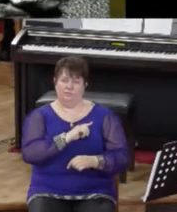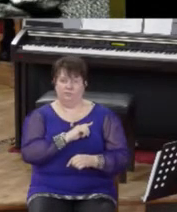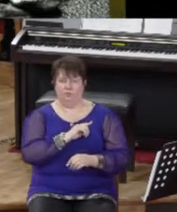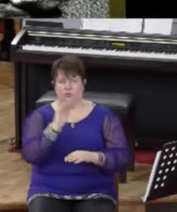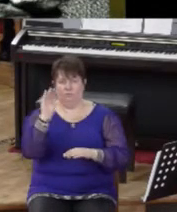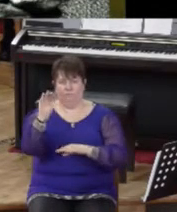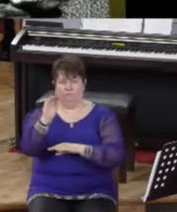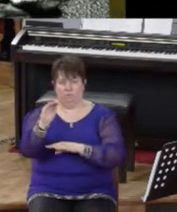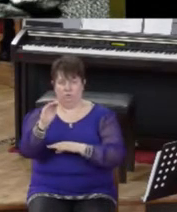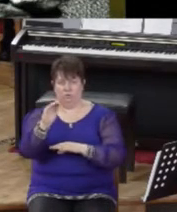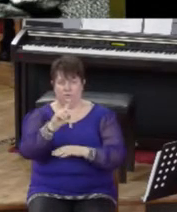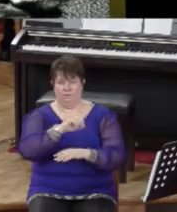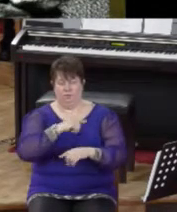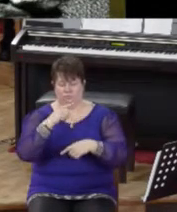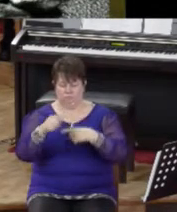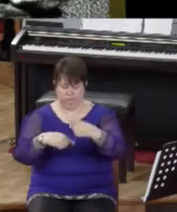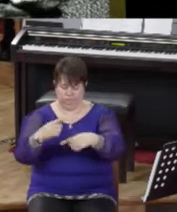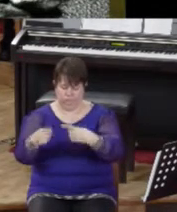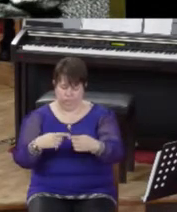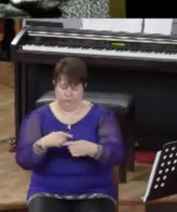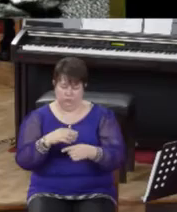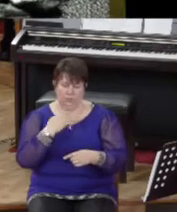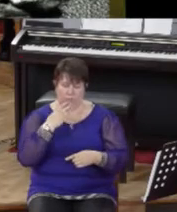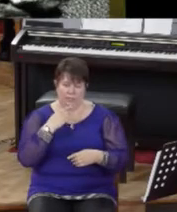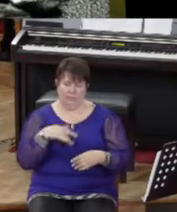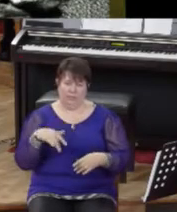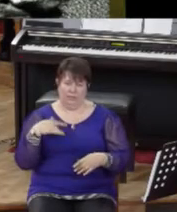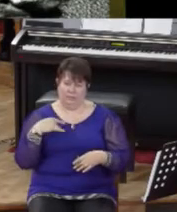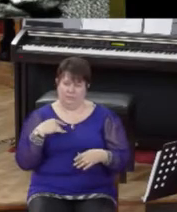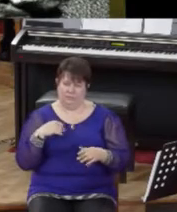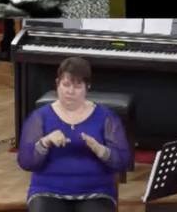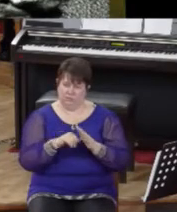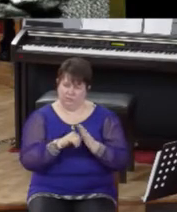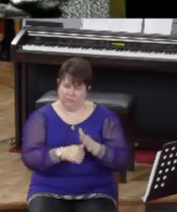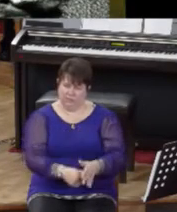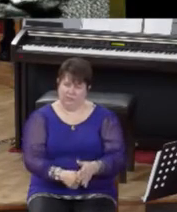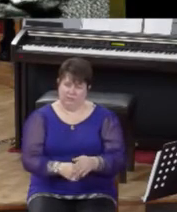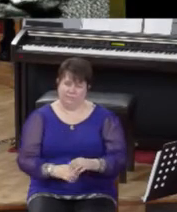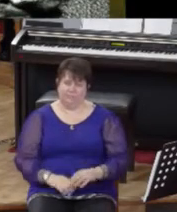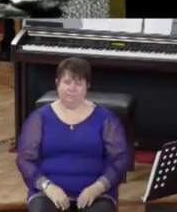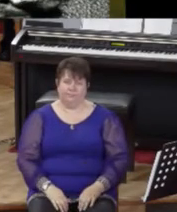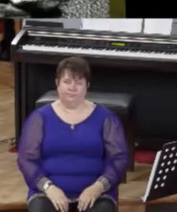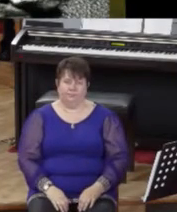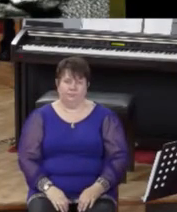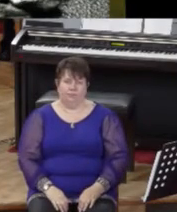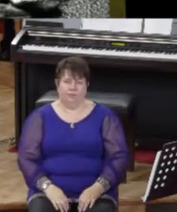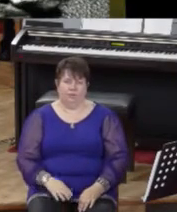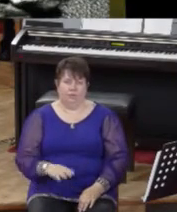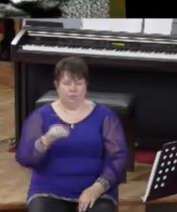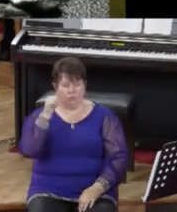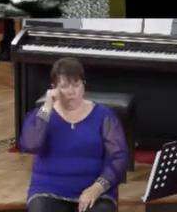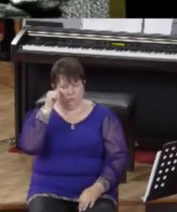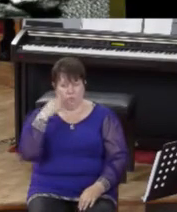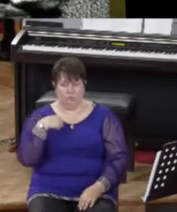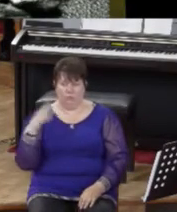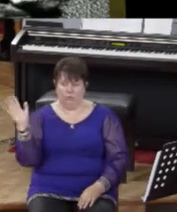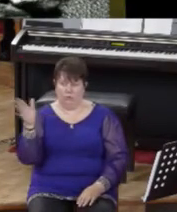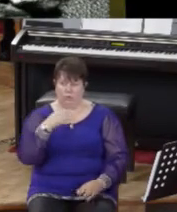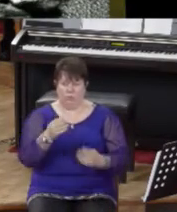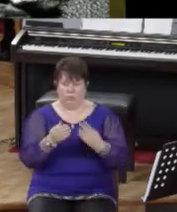us to go on when times are tough, but for all eternity. And to know that we will be with